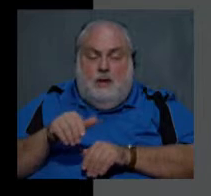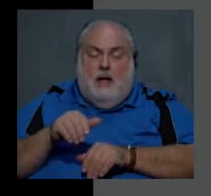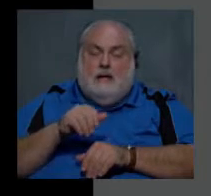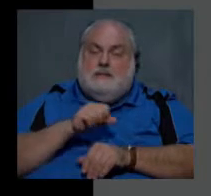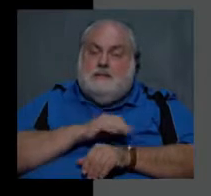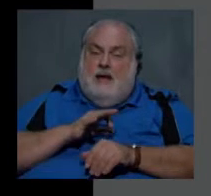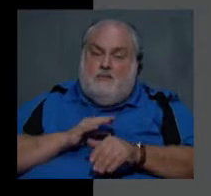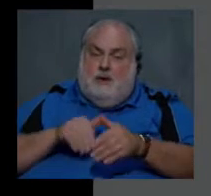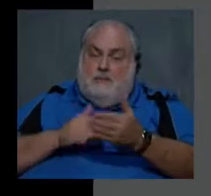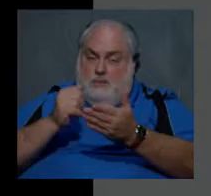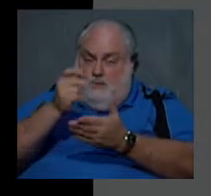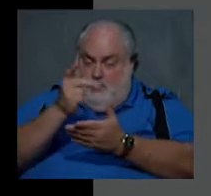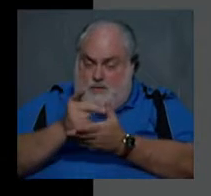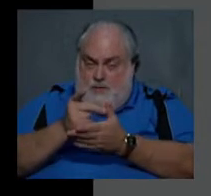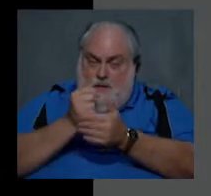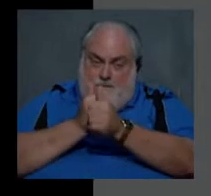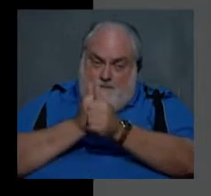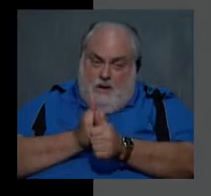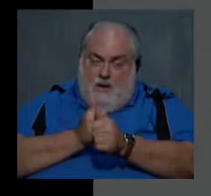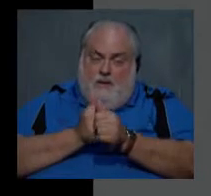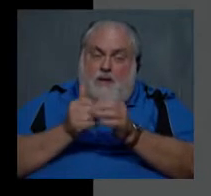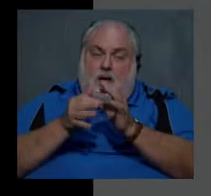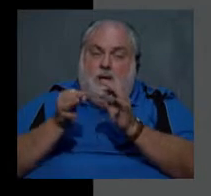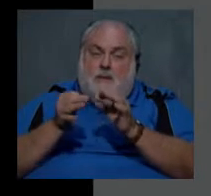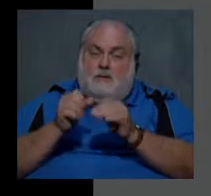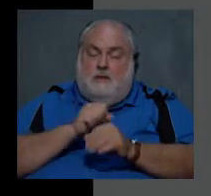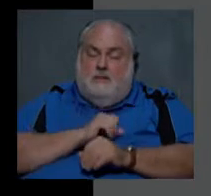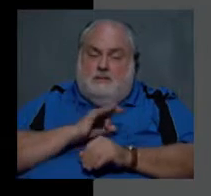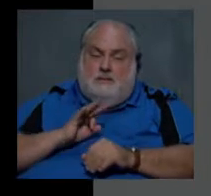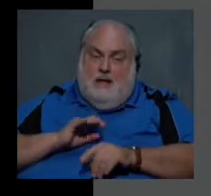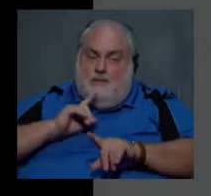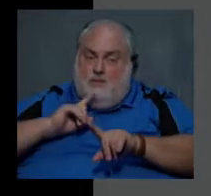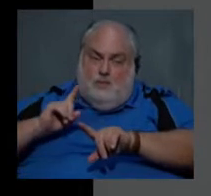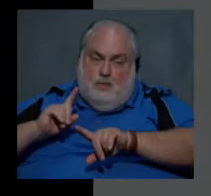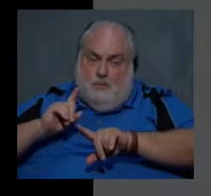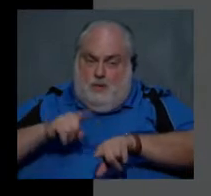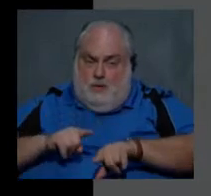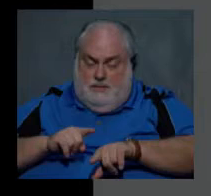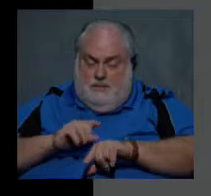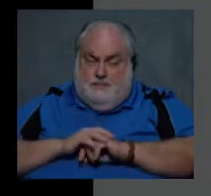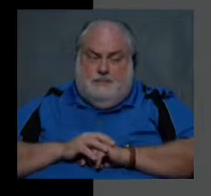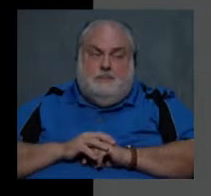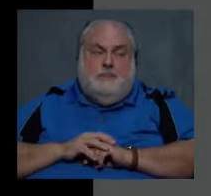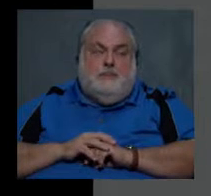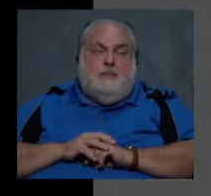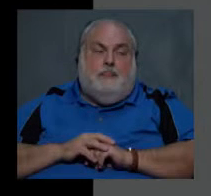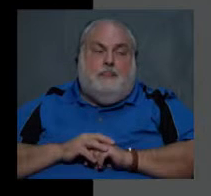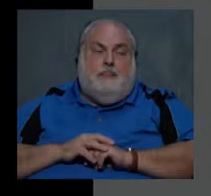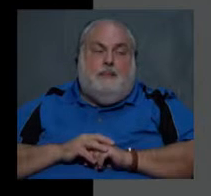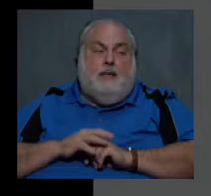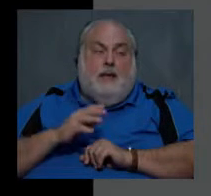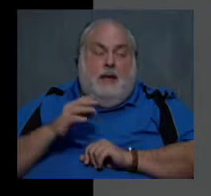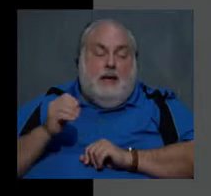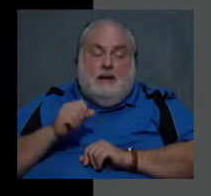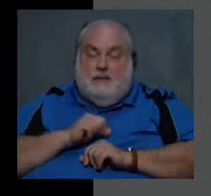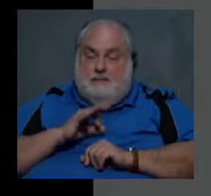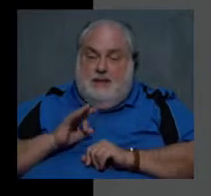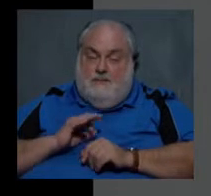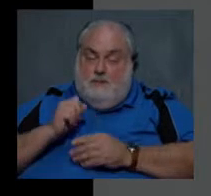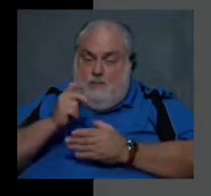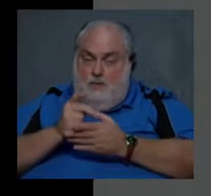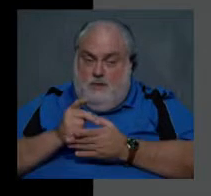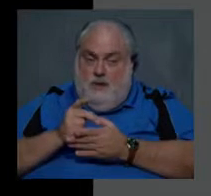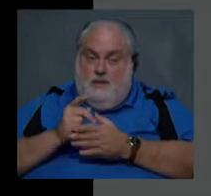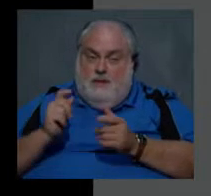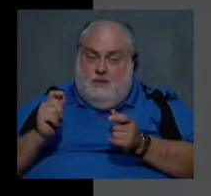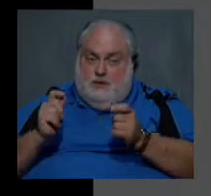recommends approval of the request, subject to compliance with the comments and conditions as outlined in paragraphs D, E, and F of the agenda staff report. Staff recommends approval of